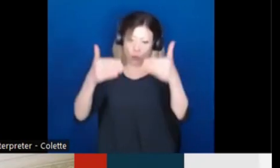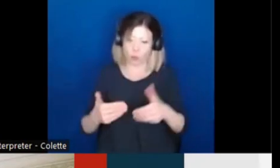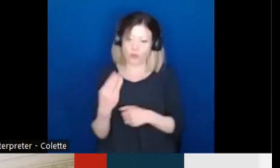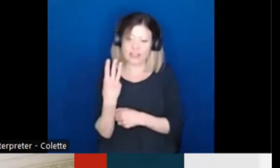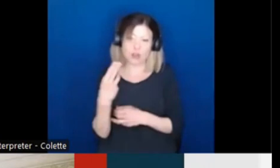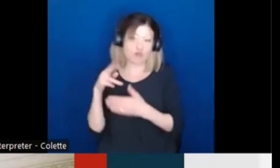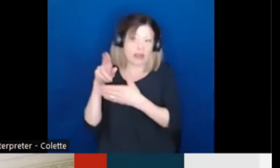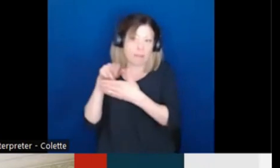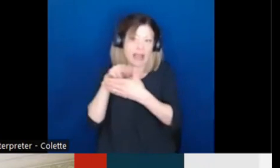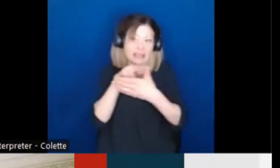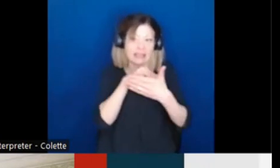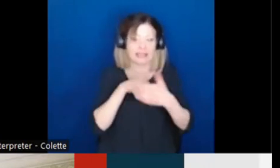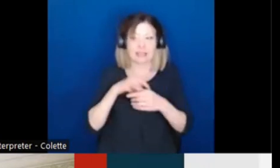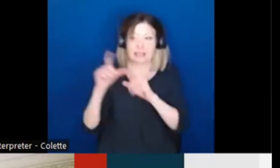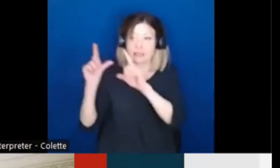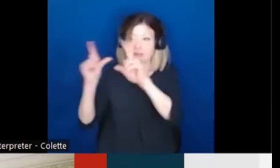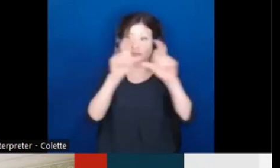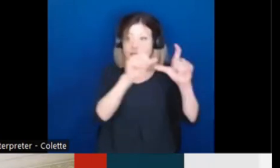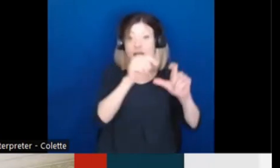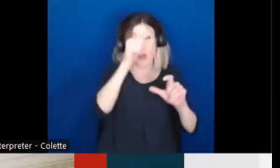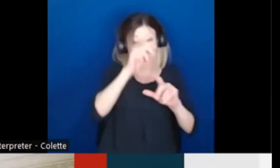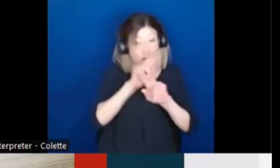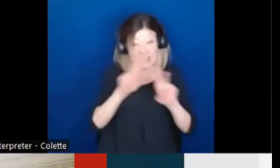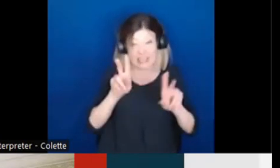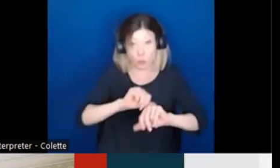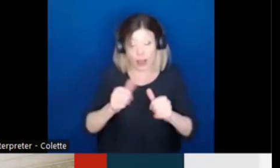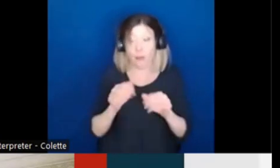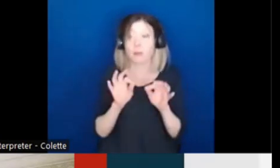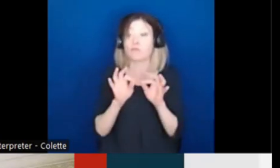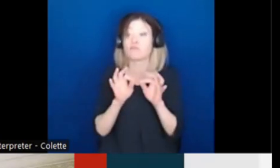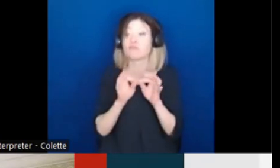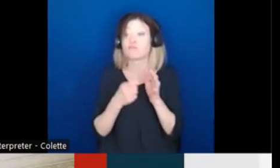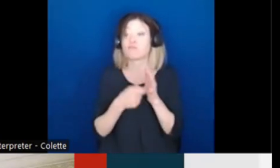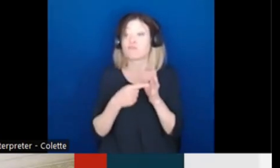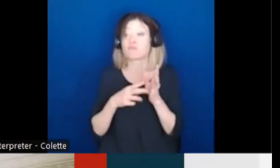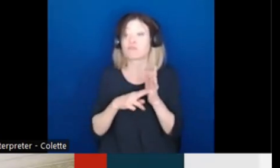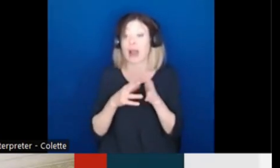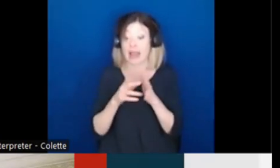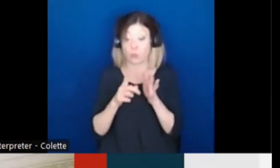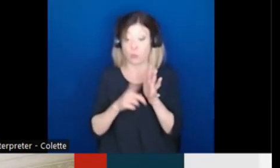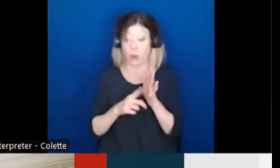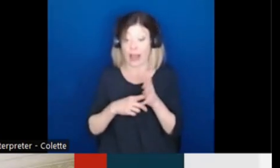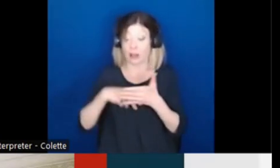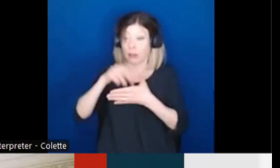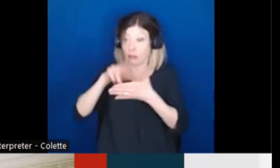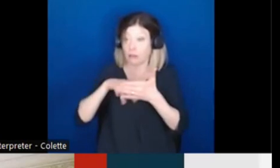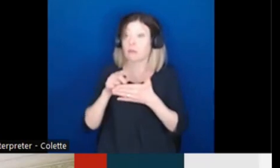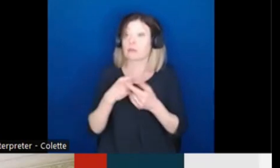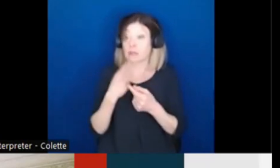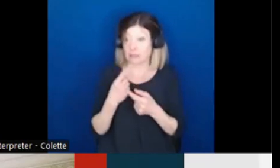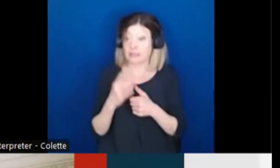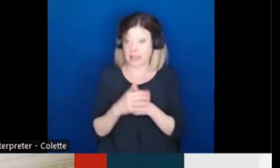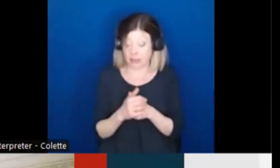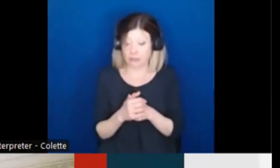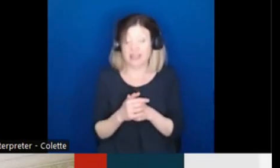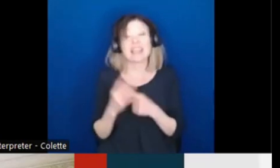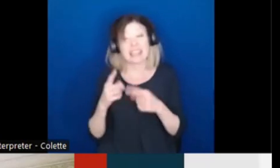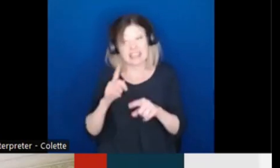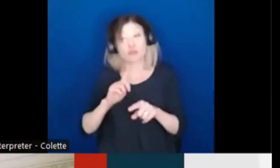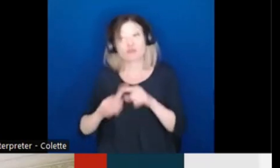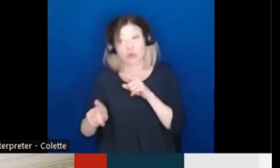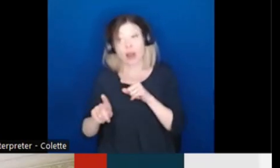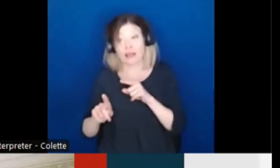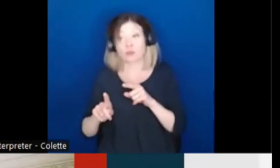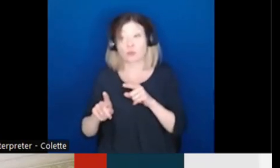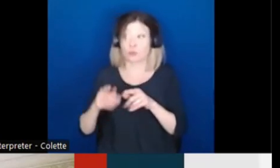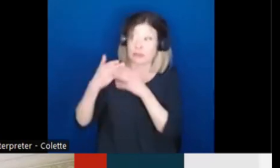well, but they were portraits by Branwell. He did try to earn his living as a painter, not very successfully, but he lived in